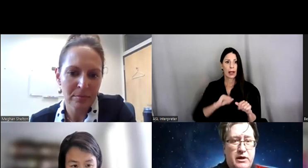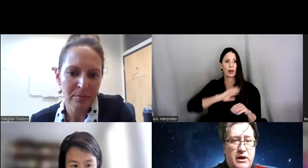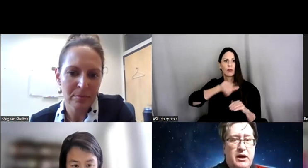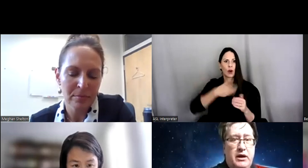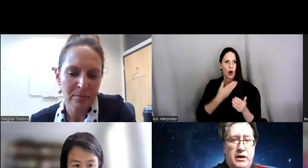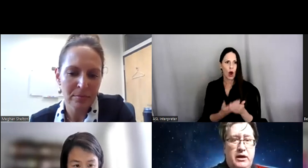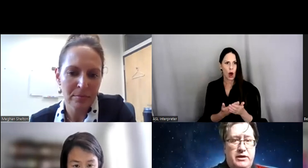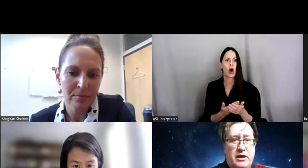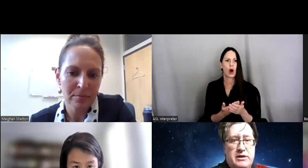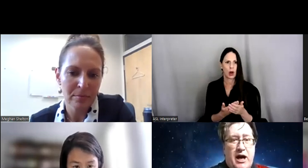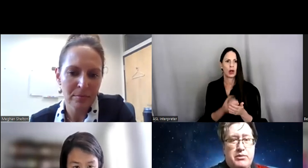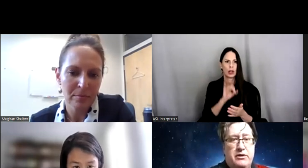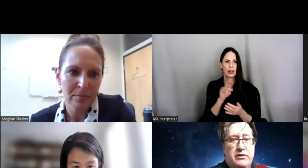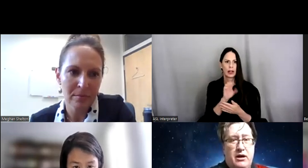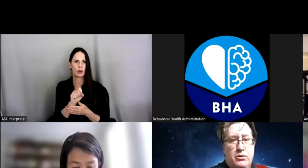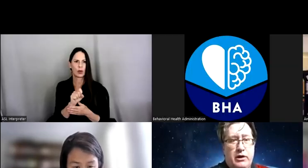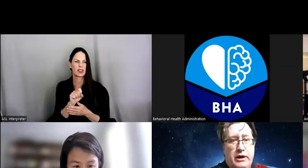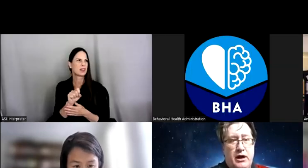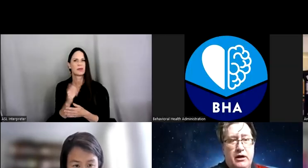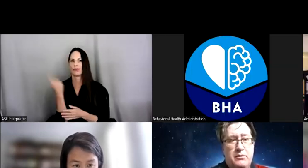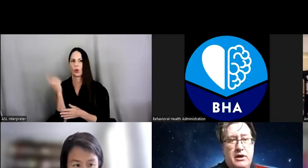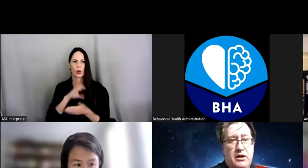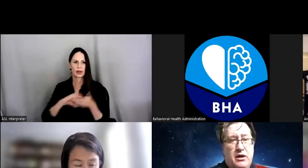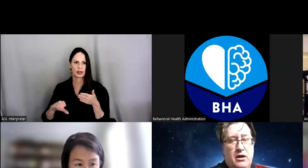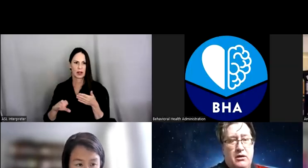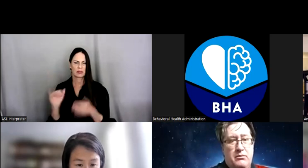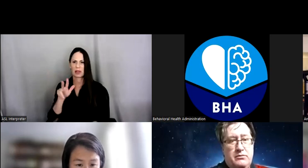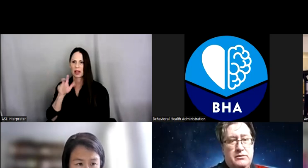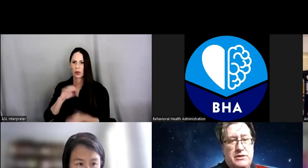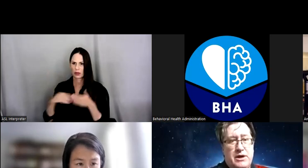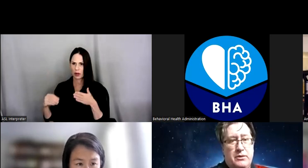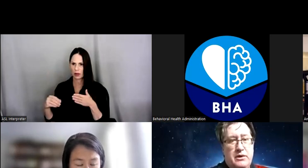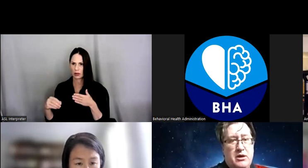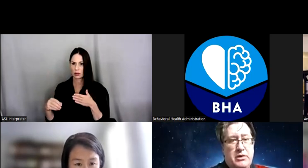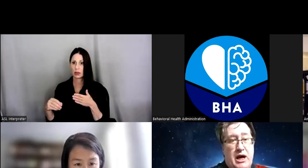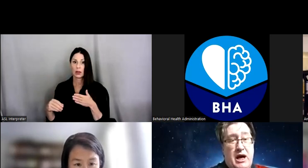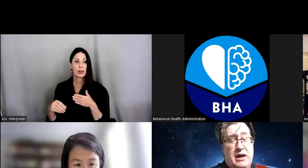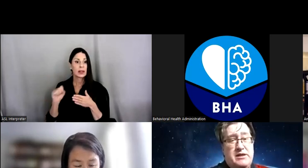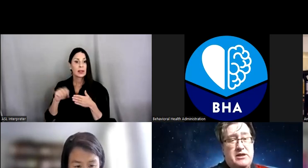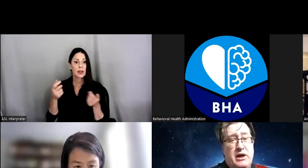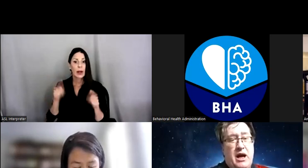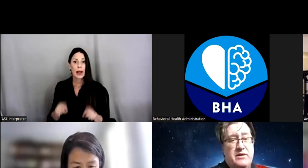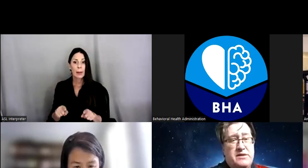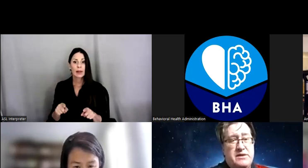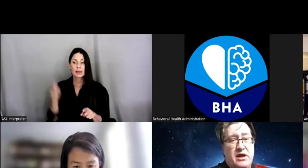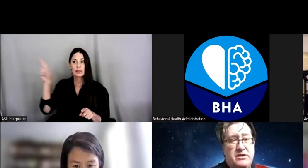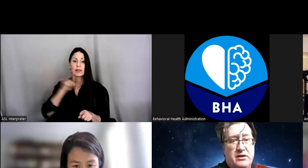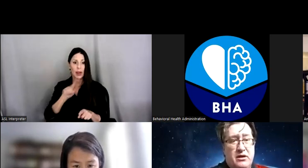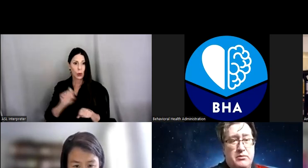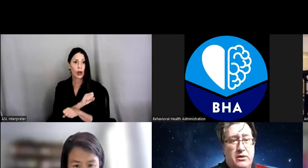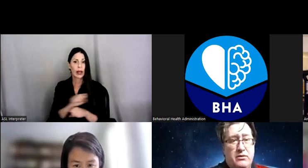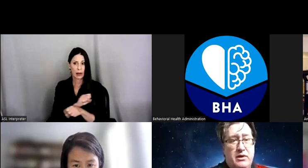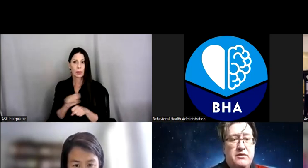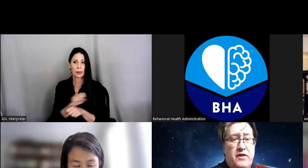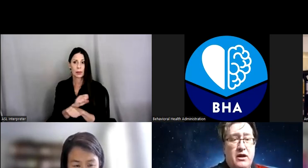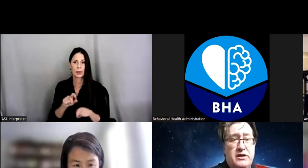So it does happen. They are working on it. But I still want to have this discussion